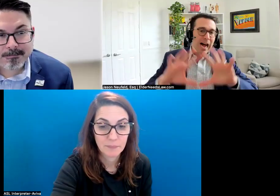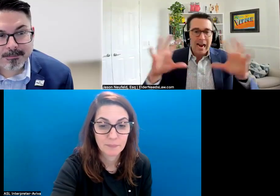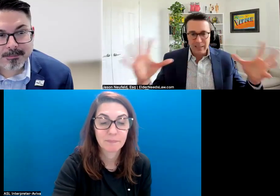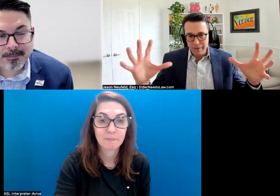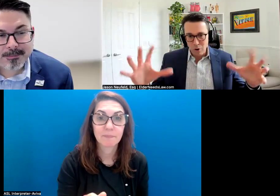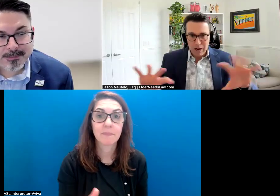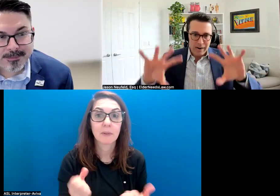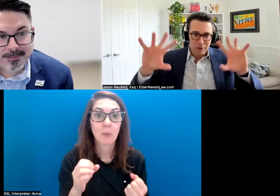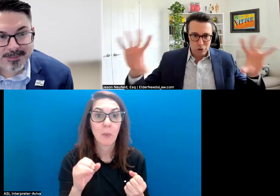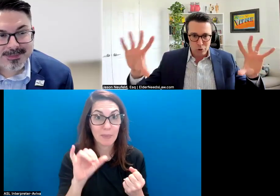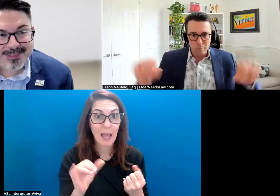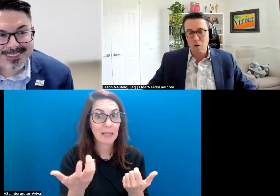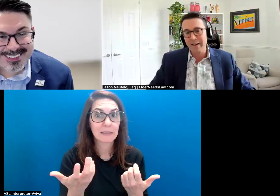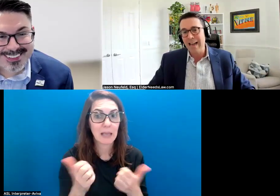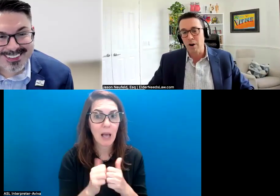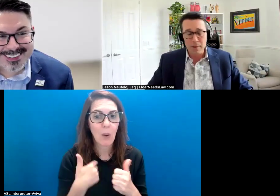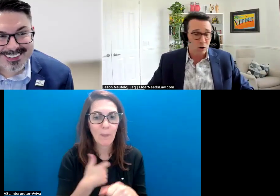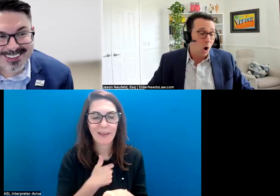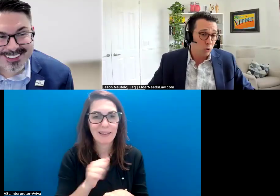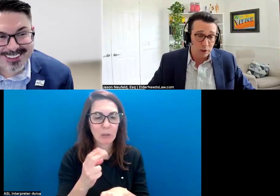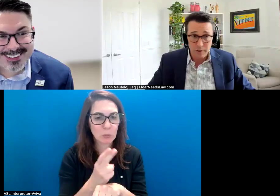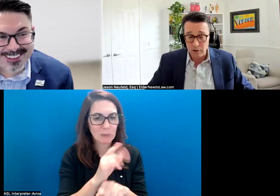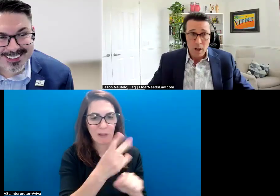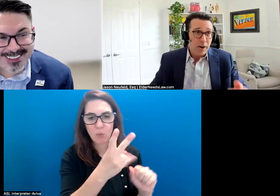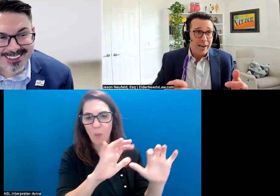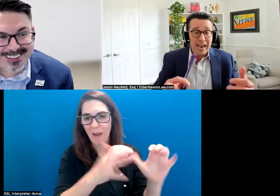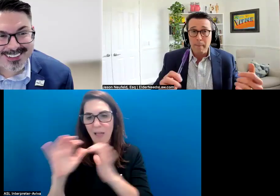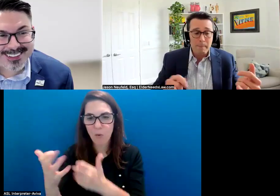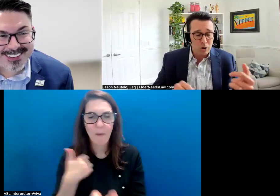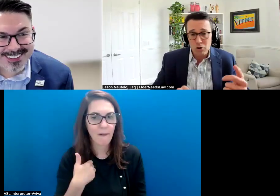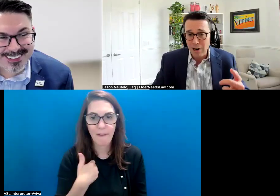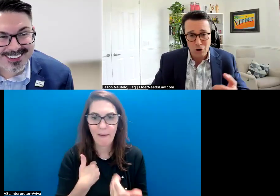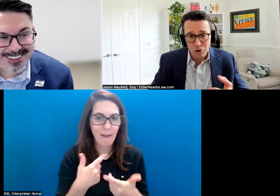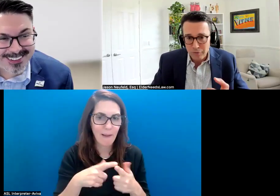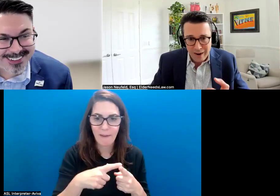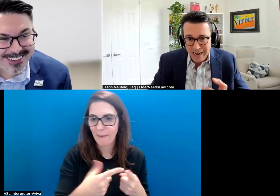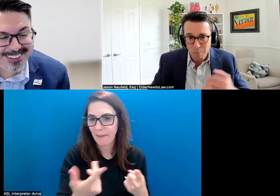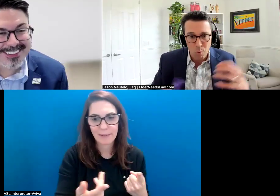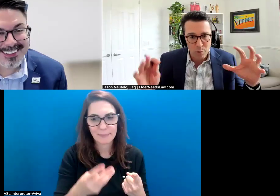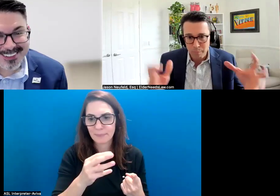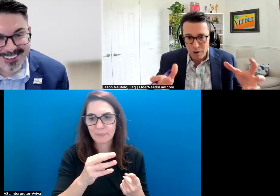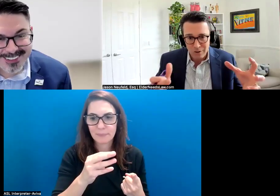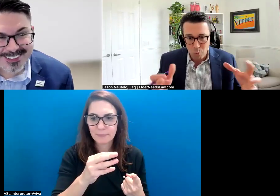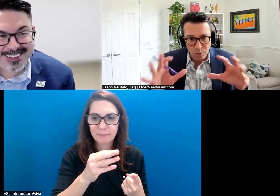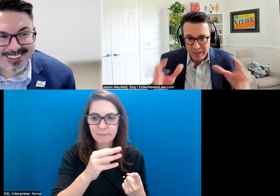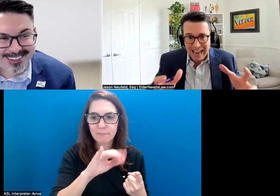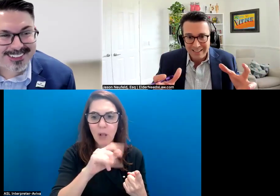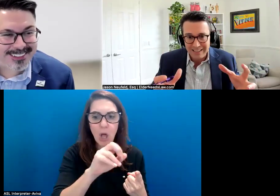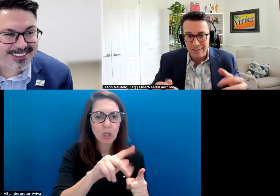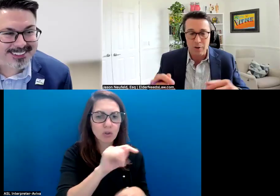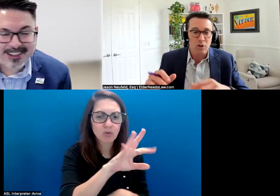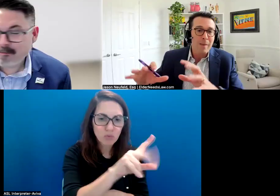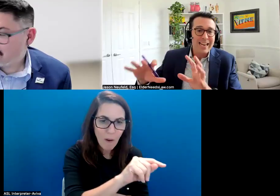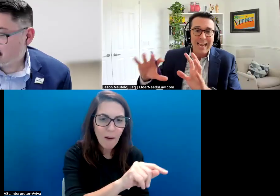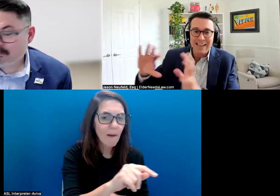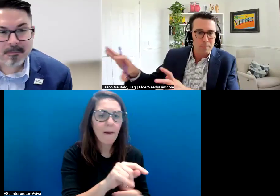at a very high level, kind of the two broad categories. I mean, there's all sorts of, again, Miller trusts are just for income. We wouldn't stick assets